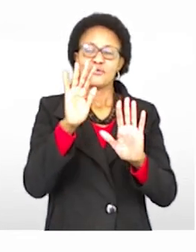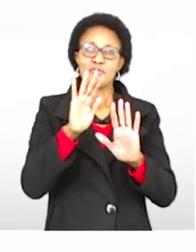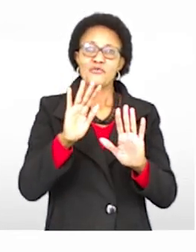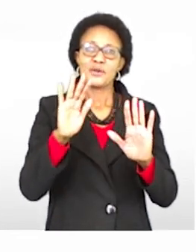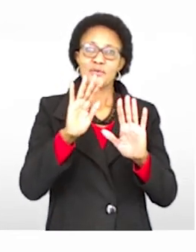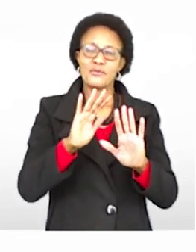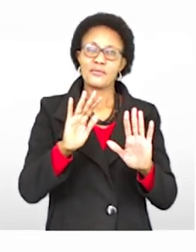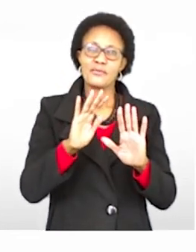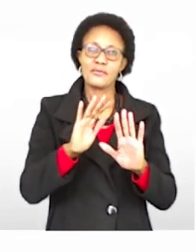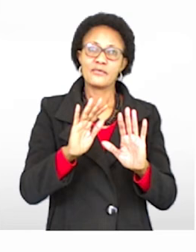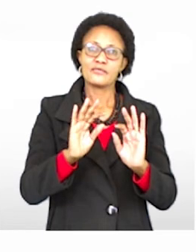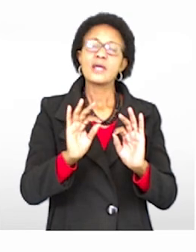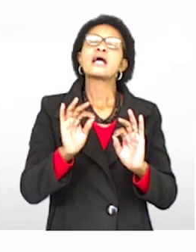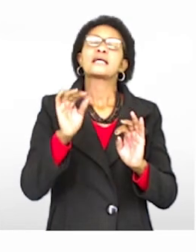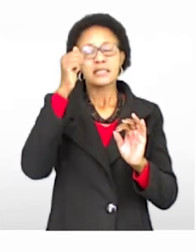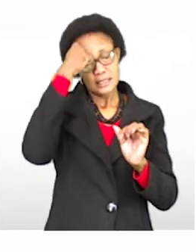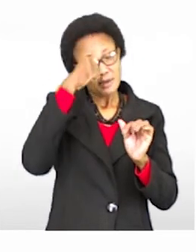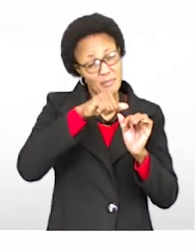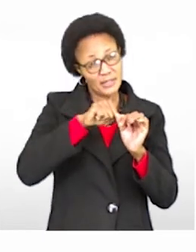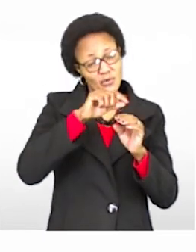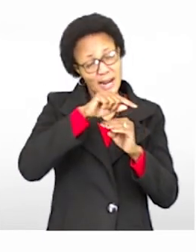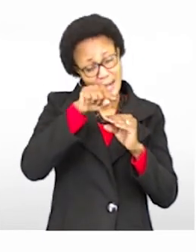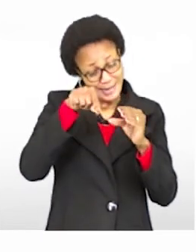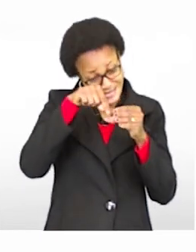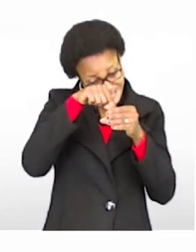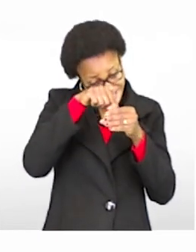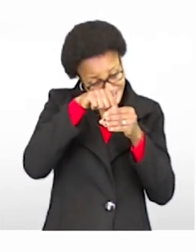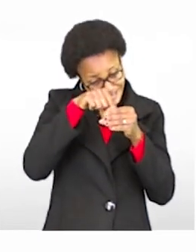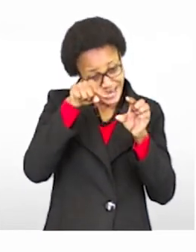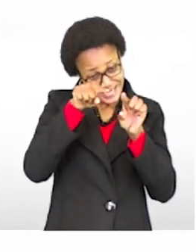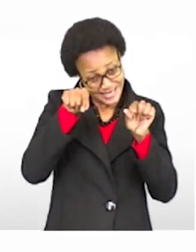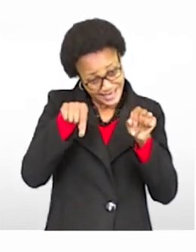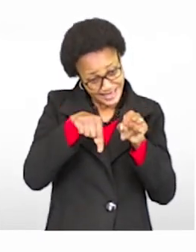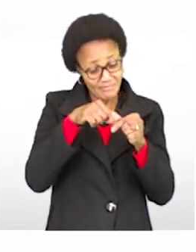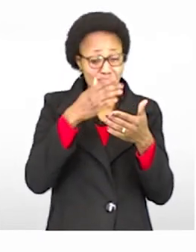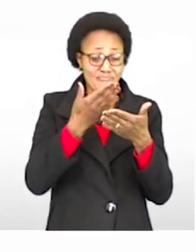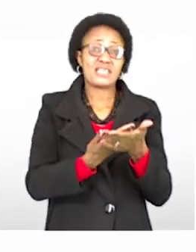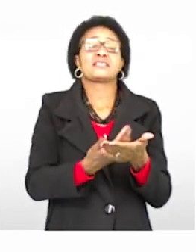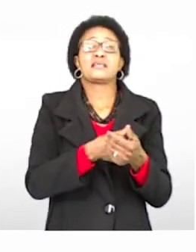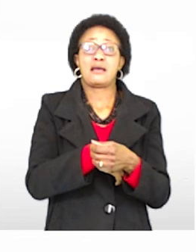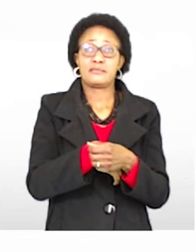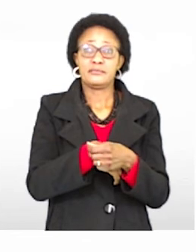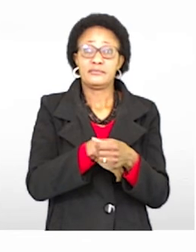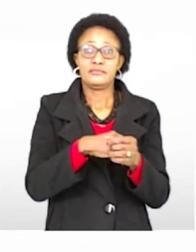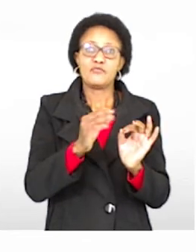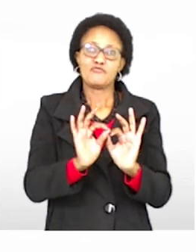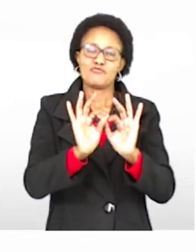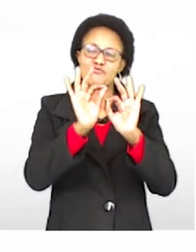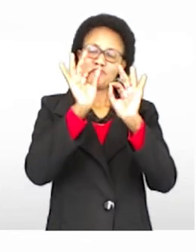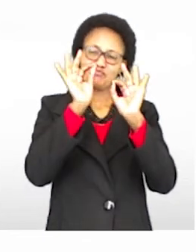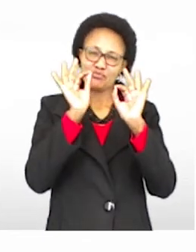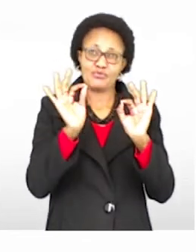color inside the lines. Try very hard not to rush and make your work very,